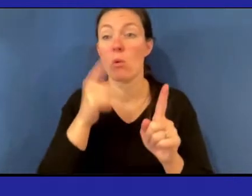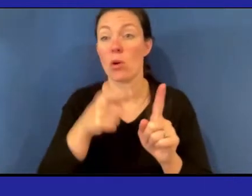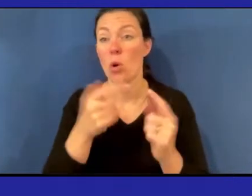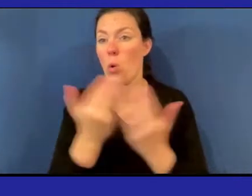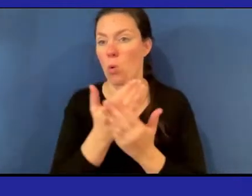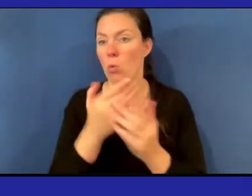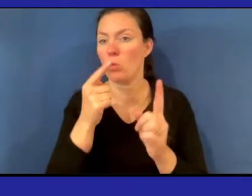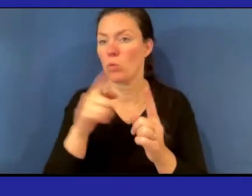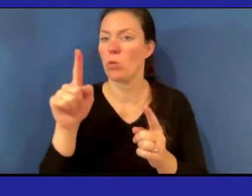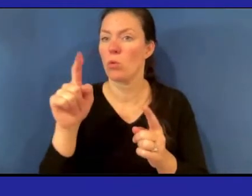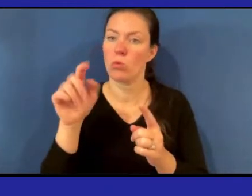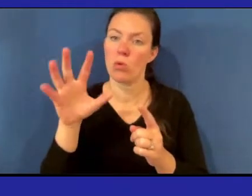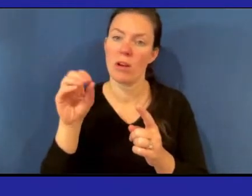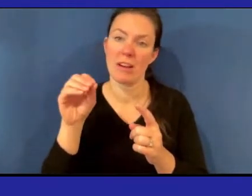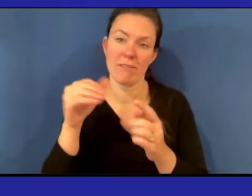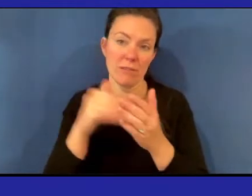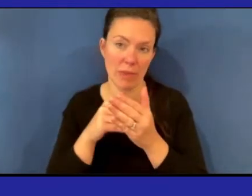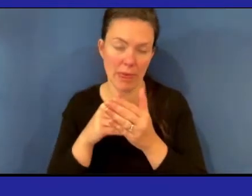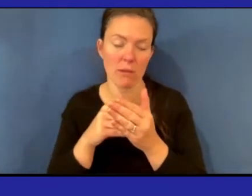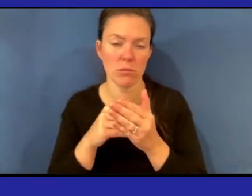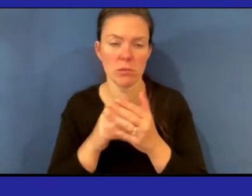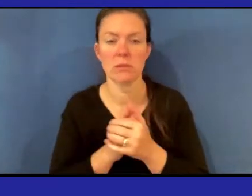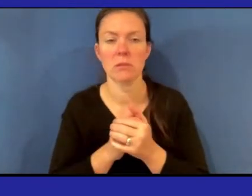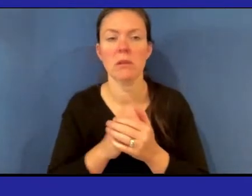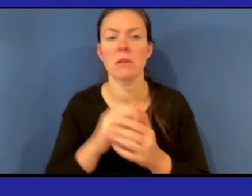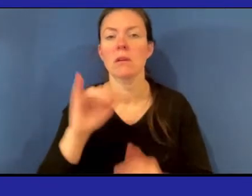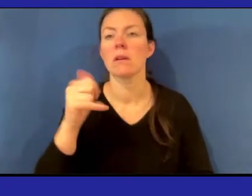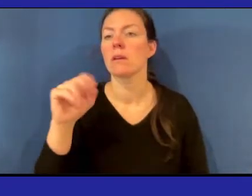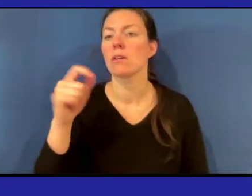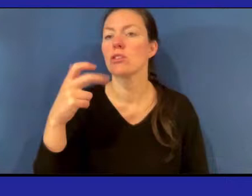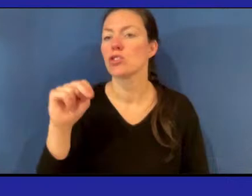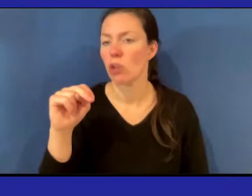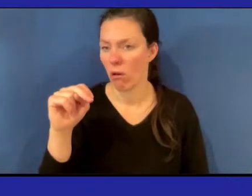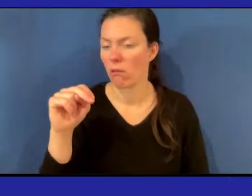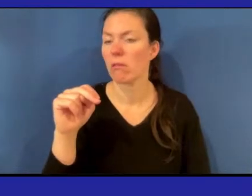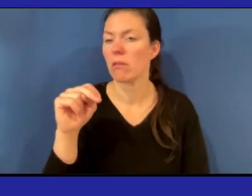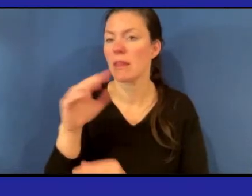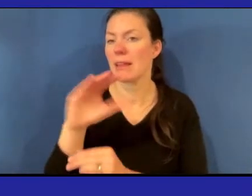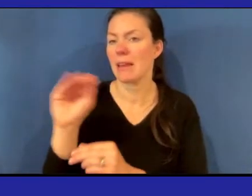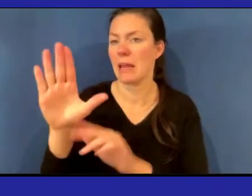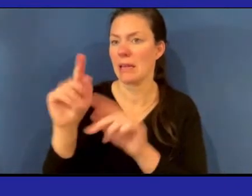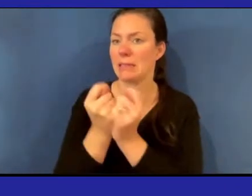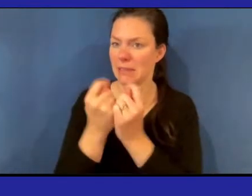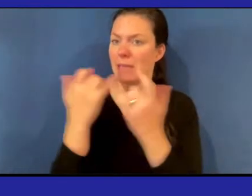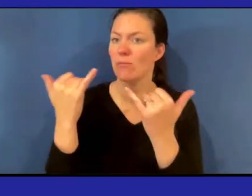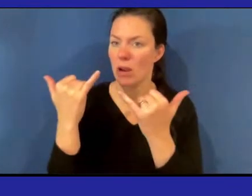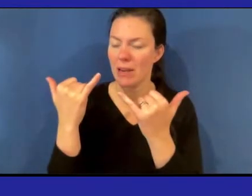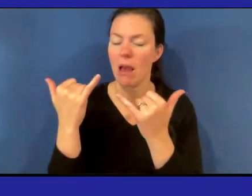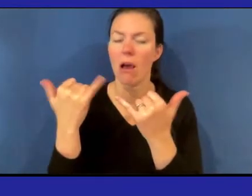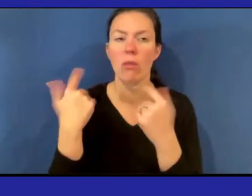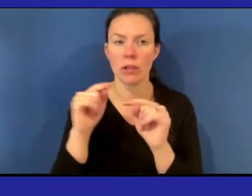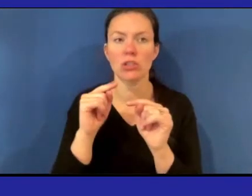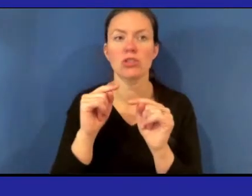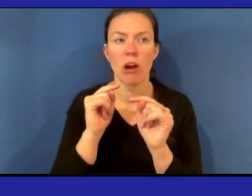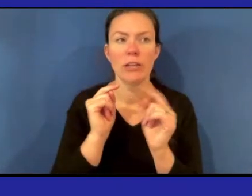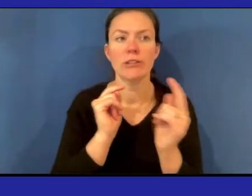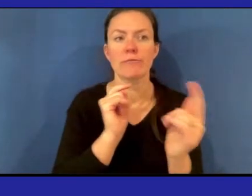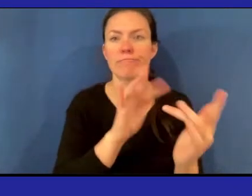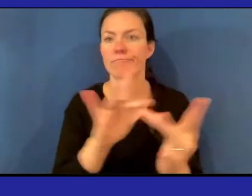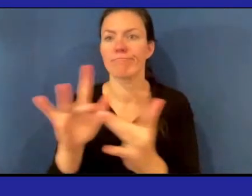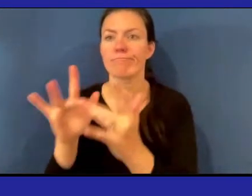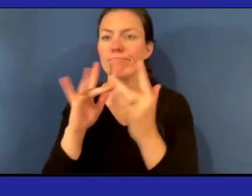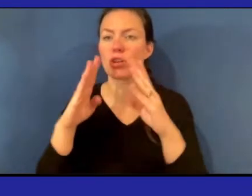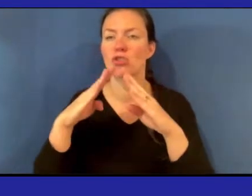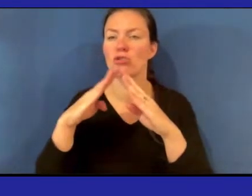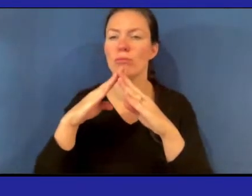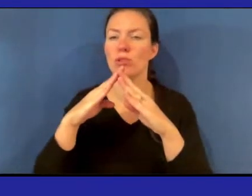150,000. I know Ted, Jonathan, and team are really leveraging community-based organizations as partners